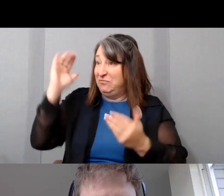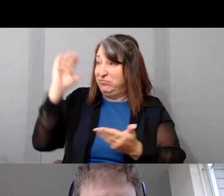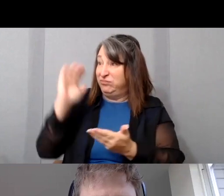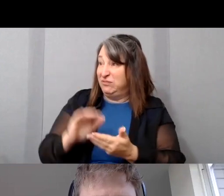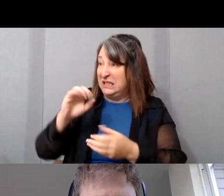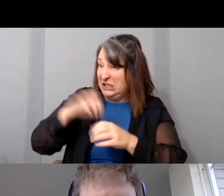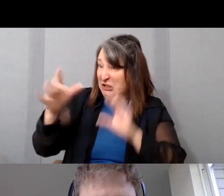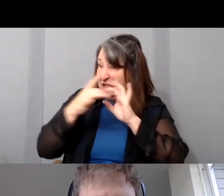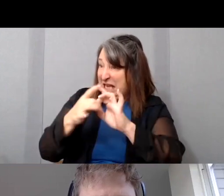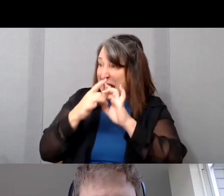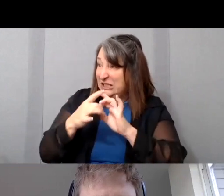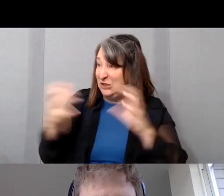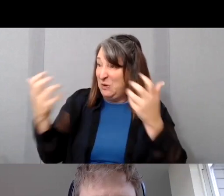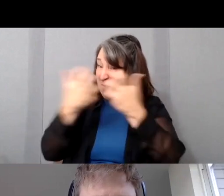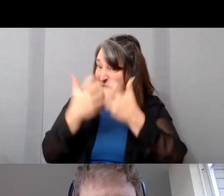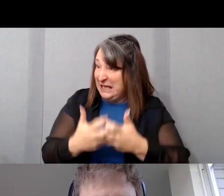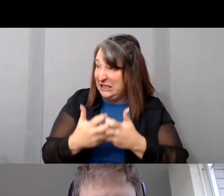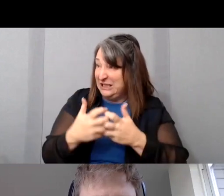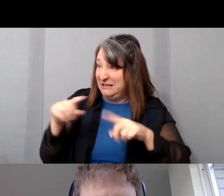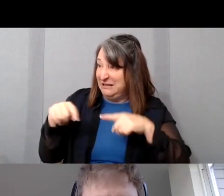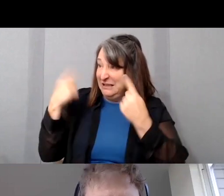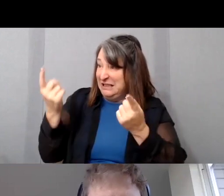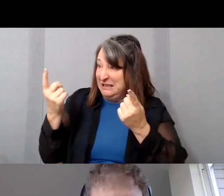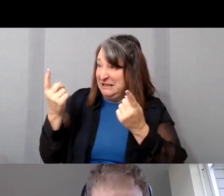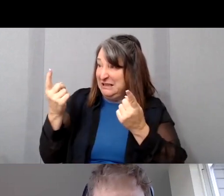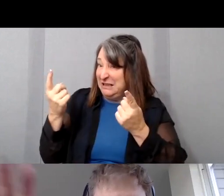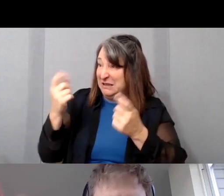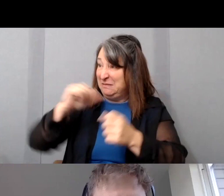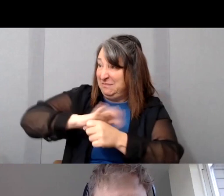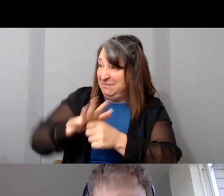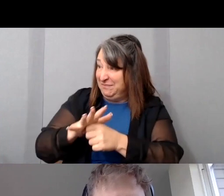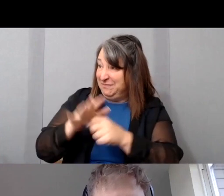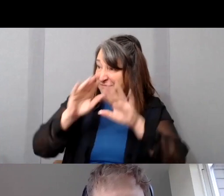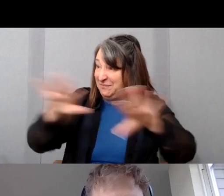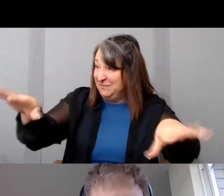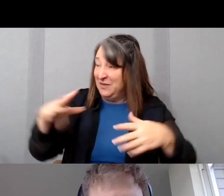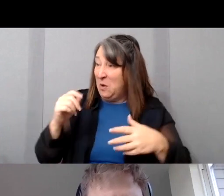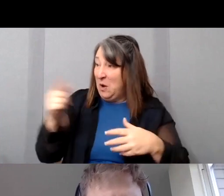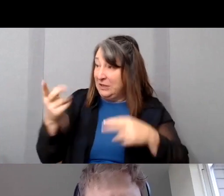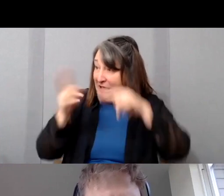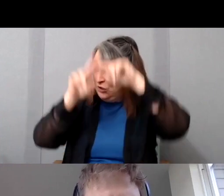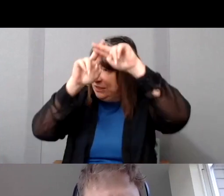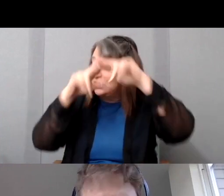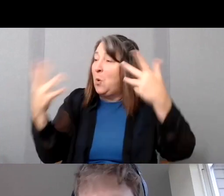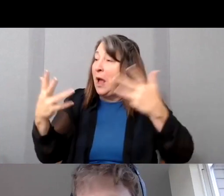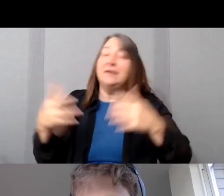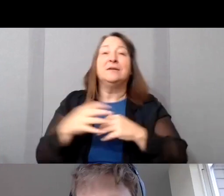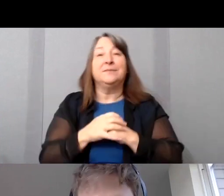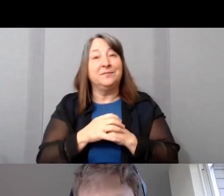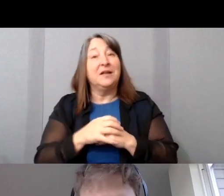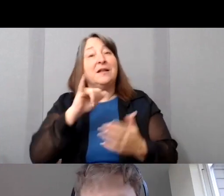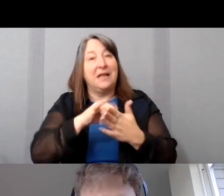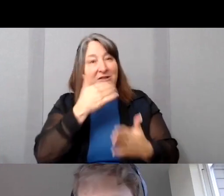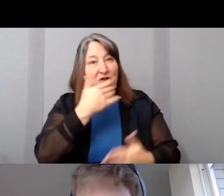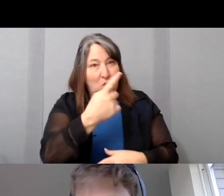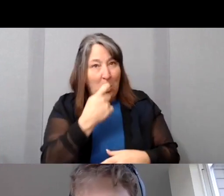connections or in your matches, or have you found the ability to sustain steady state or any increase? Yes, that's a good question.